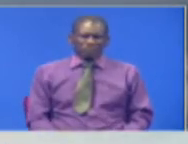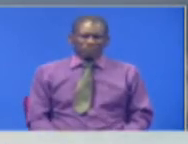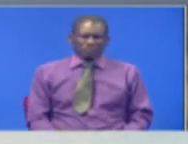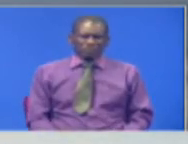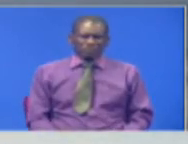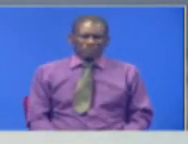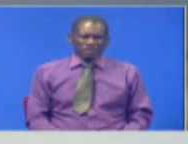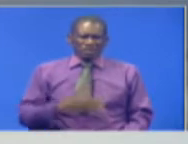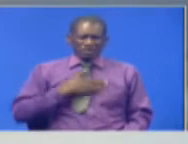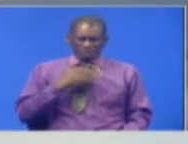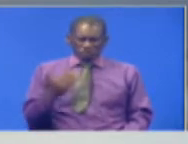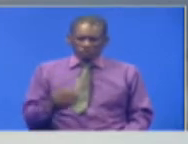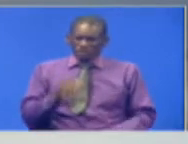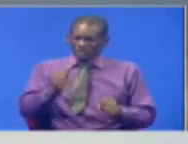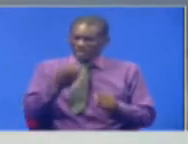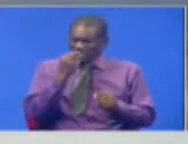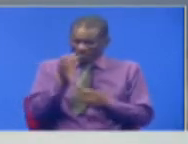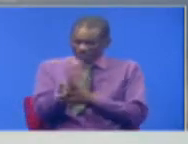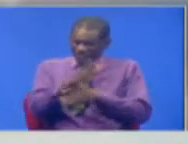Watoto yangu na chakula lakini mimi?